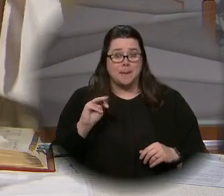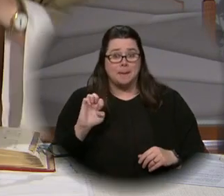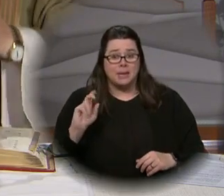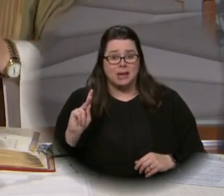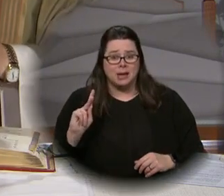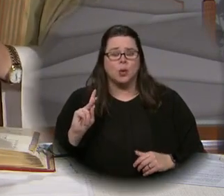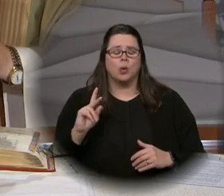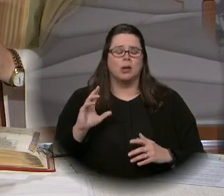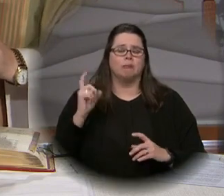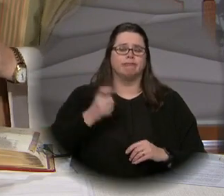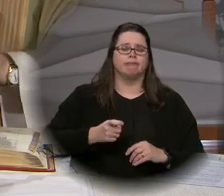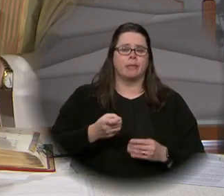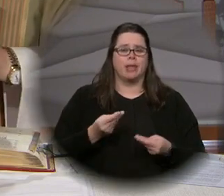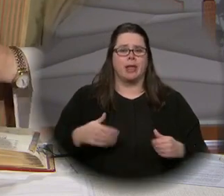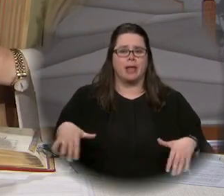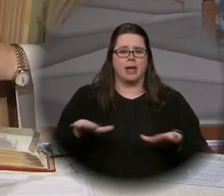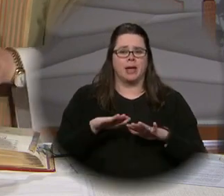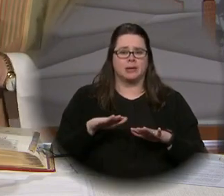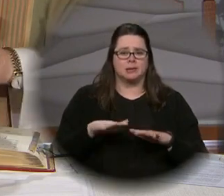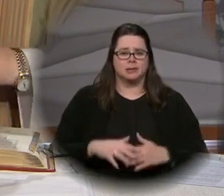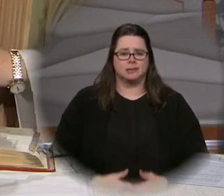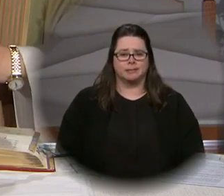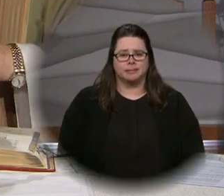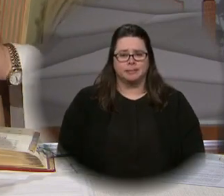the land.